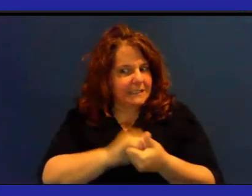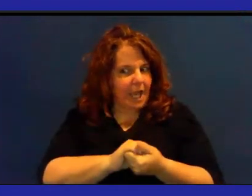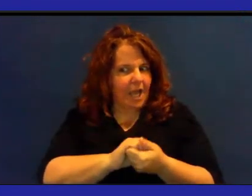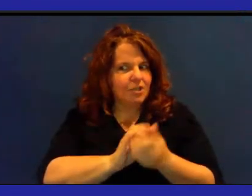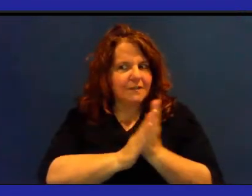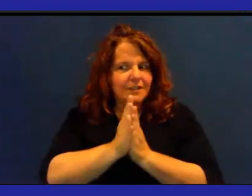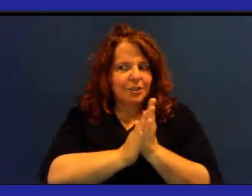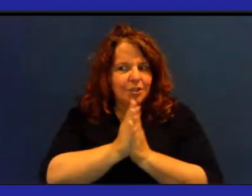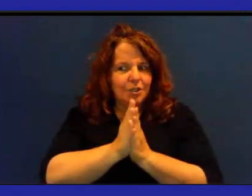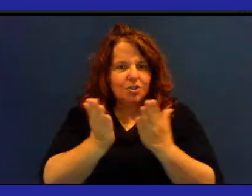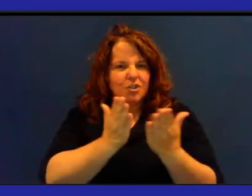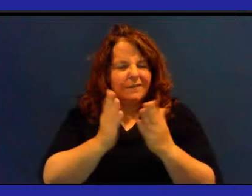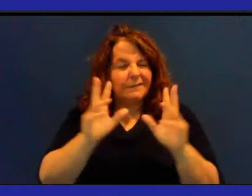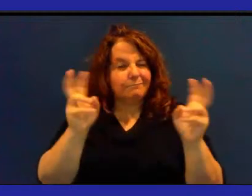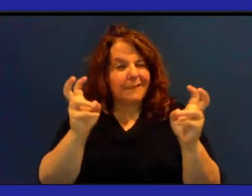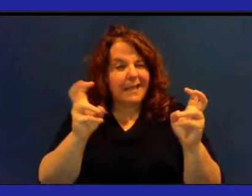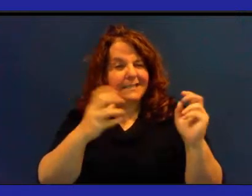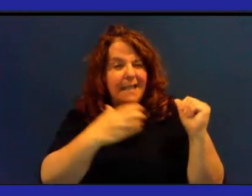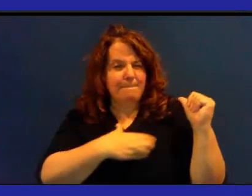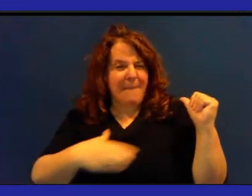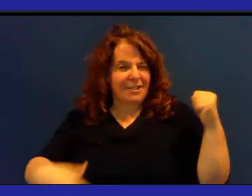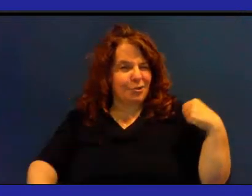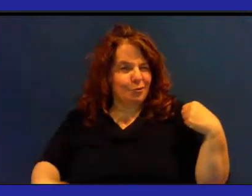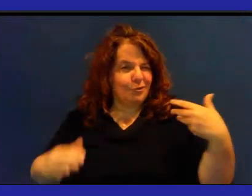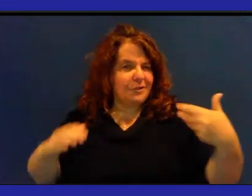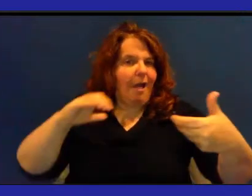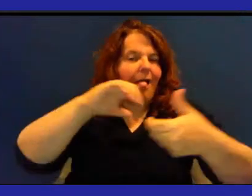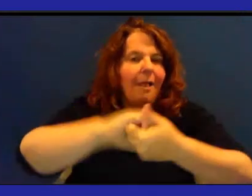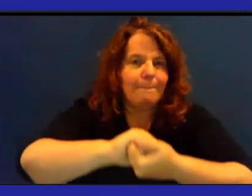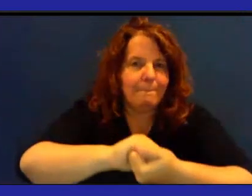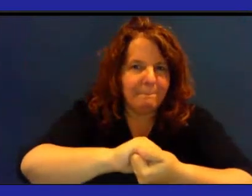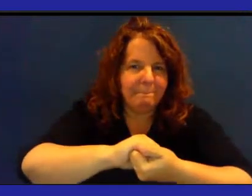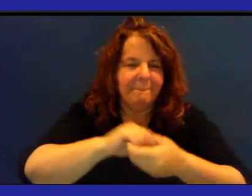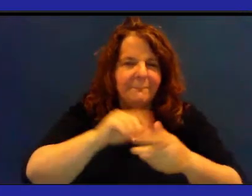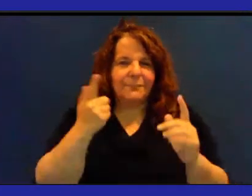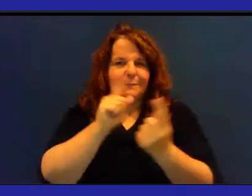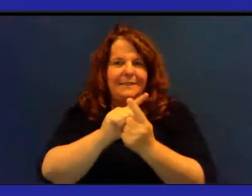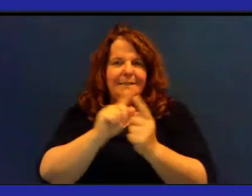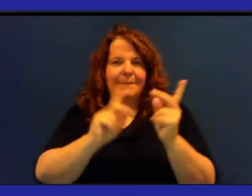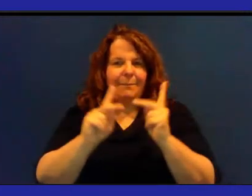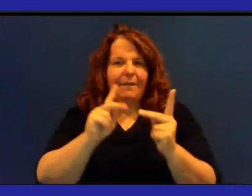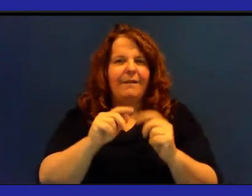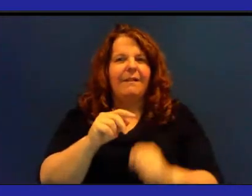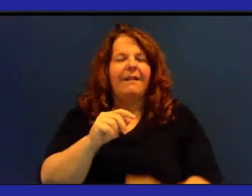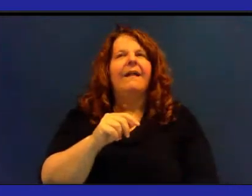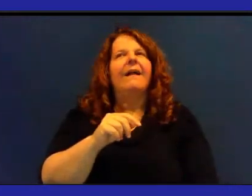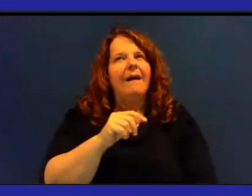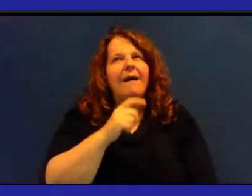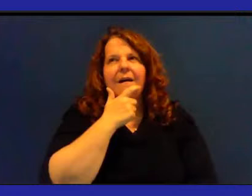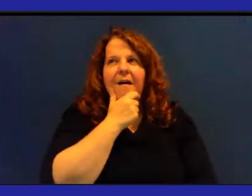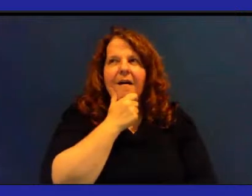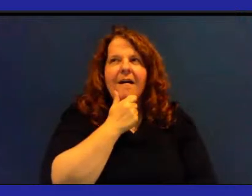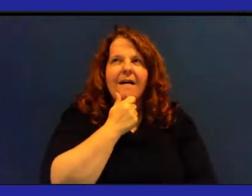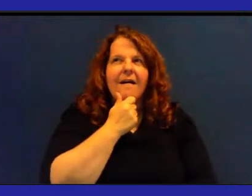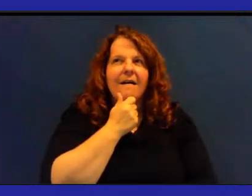serving as ambassadors for the system, coming up with ideas like that